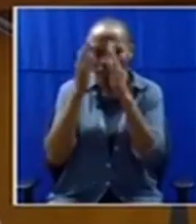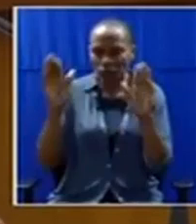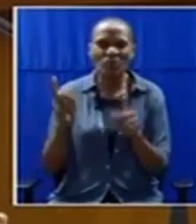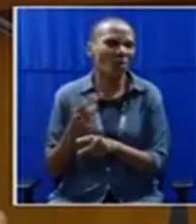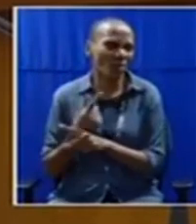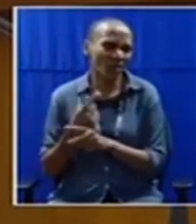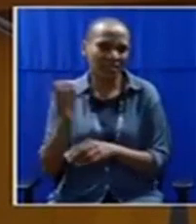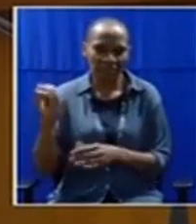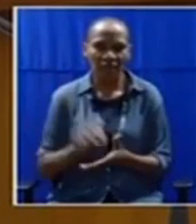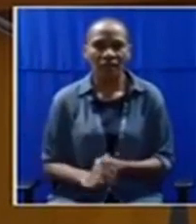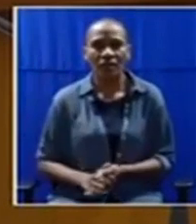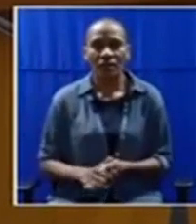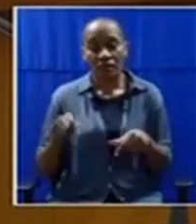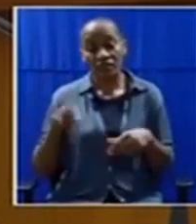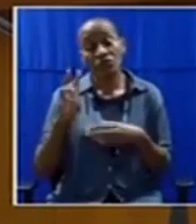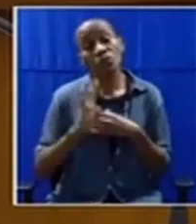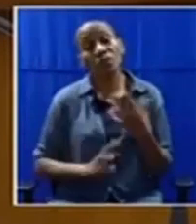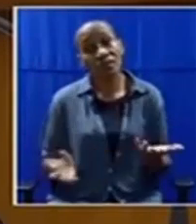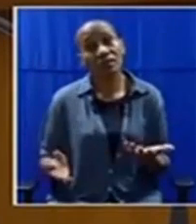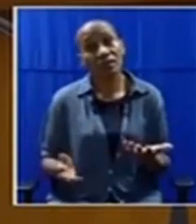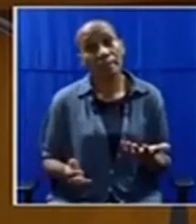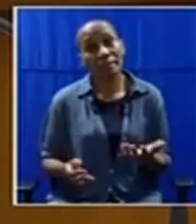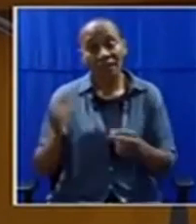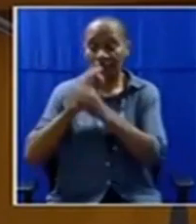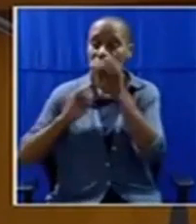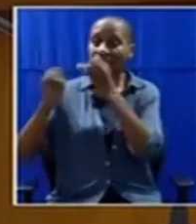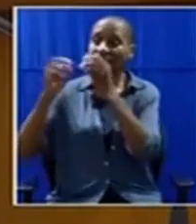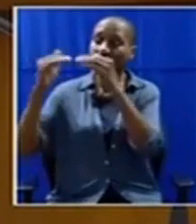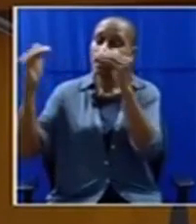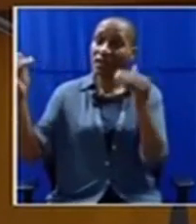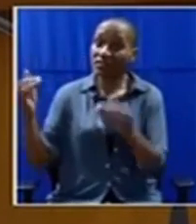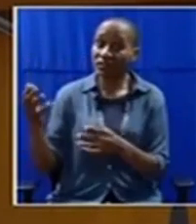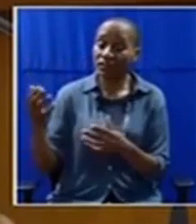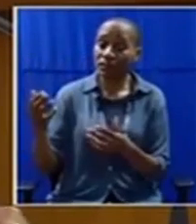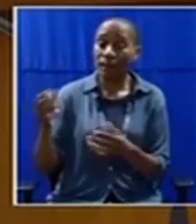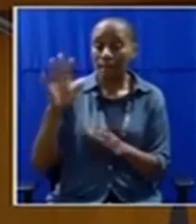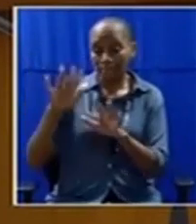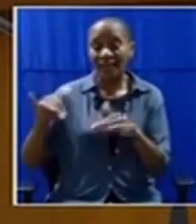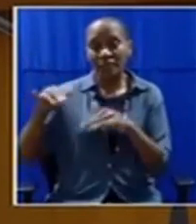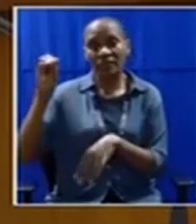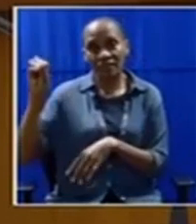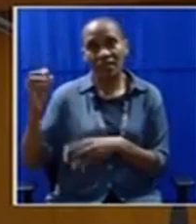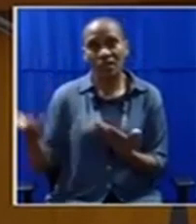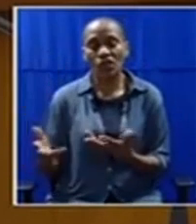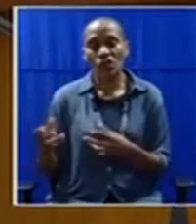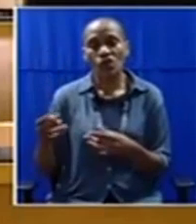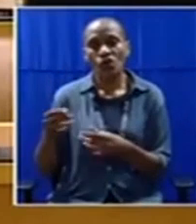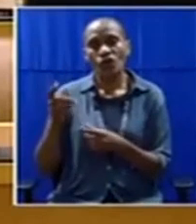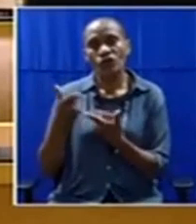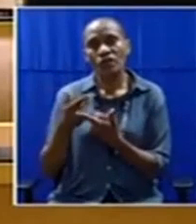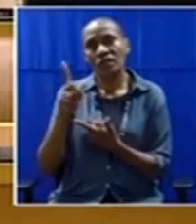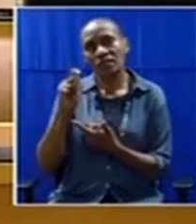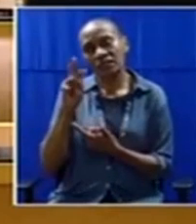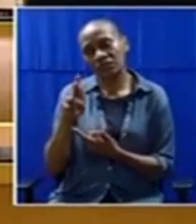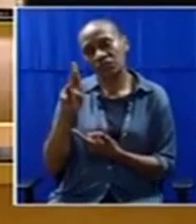Parliament was this week featured in the internationally acclaimed The Daily Show with Trevor Noah, where